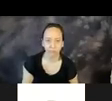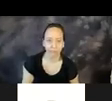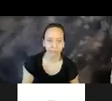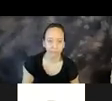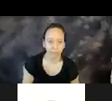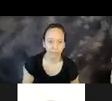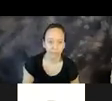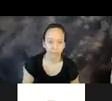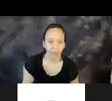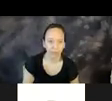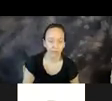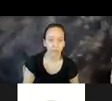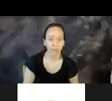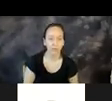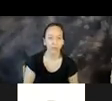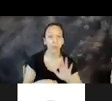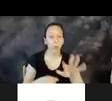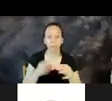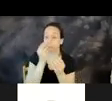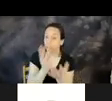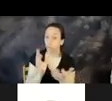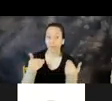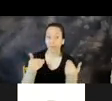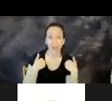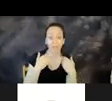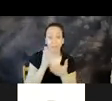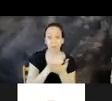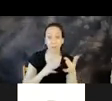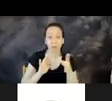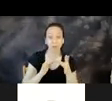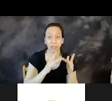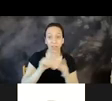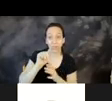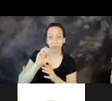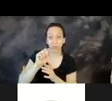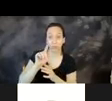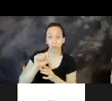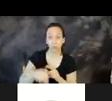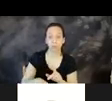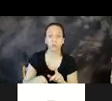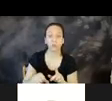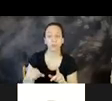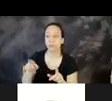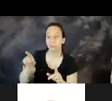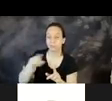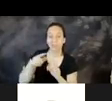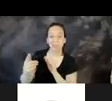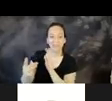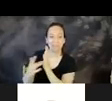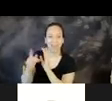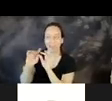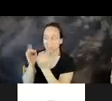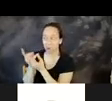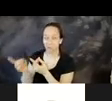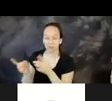to point out that we have a couple online tools created with the help of our customer technology department that allow you to take a closer look at locations near